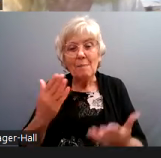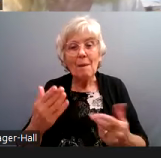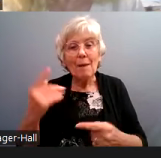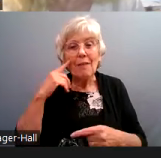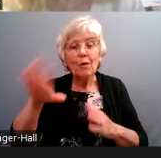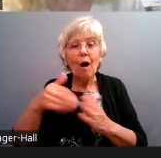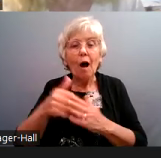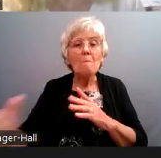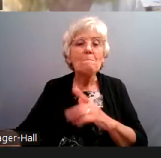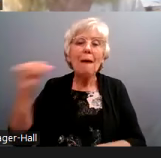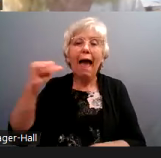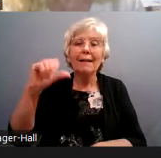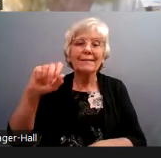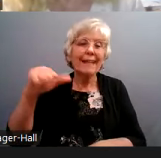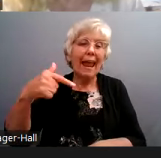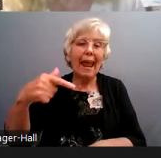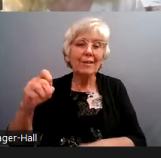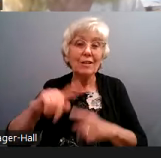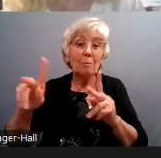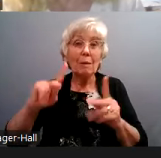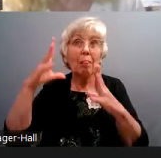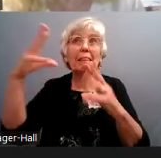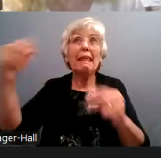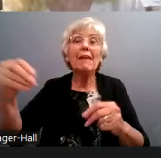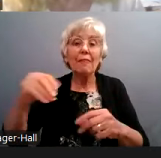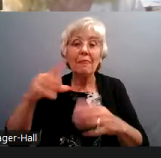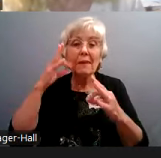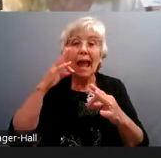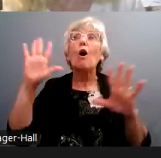everybody leaves and then they come out. Yeah.